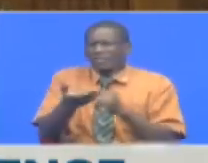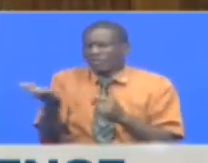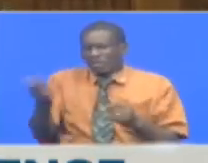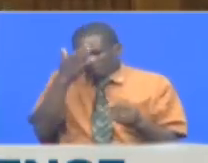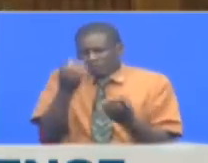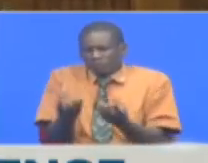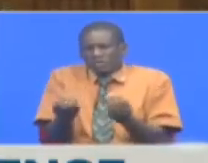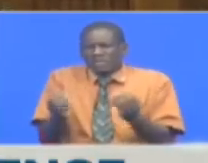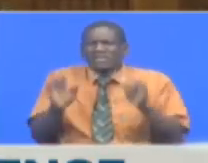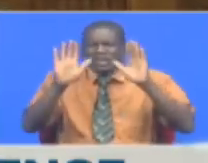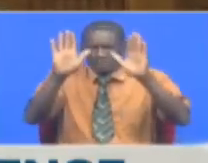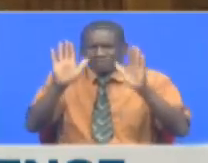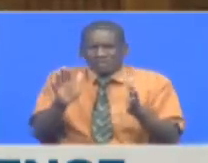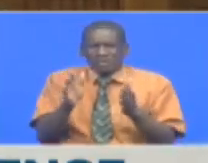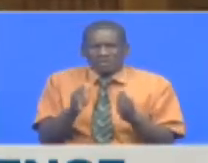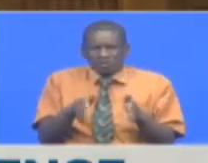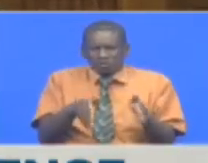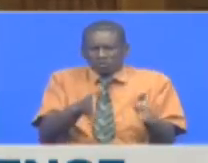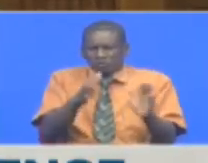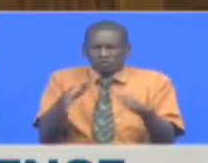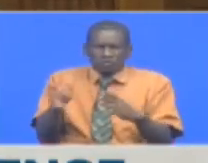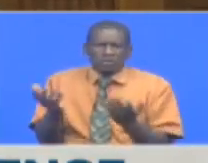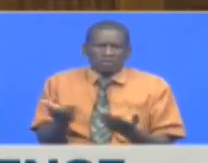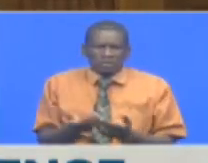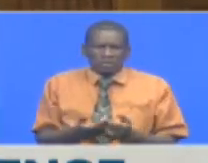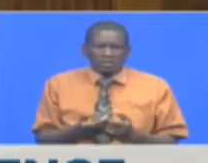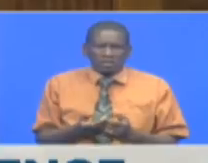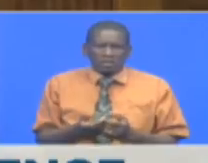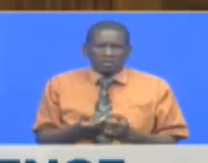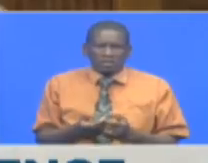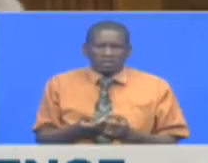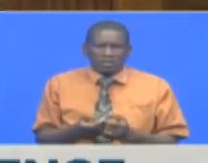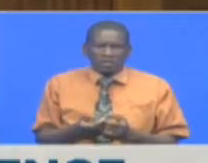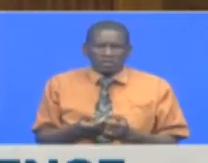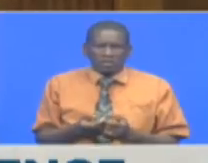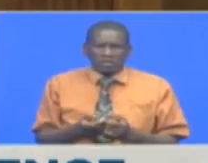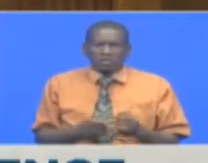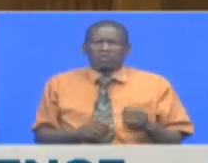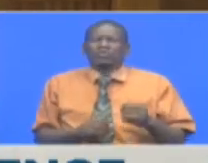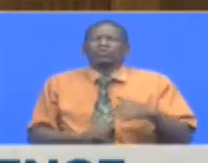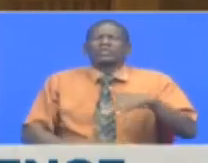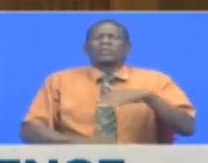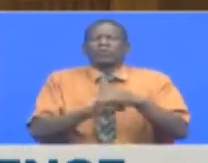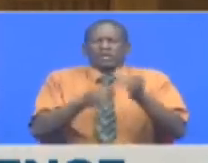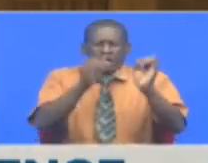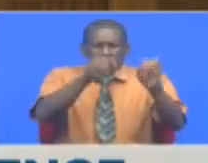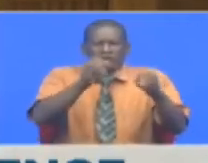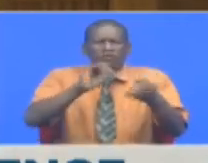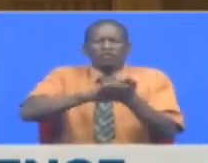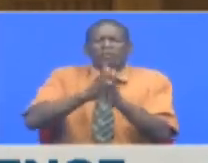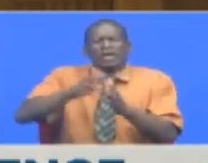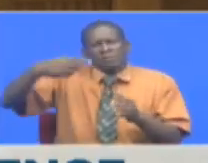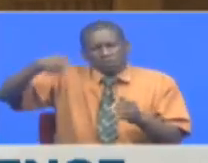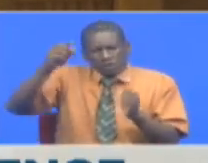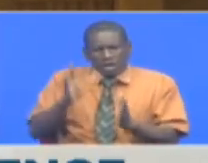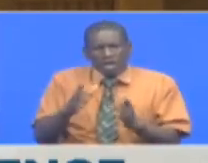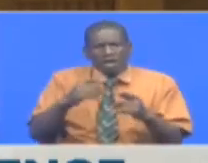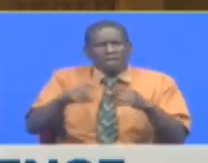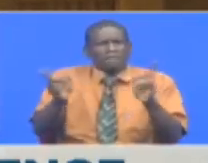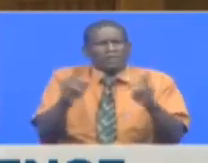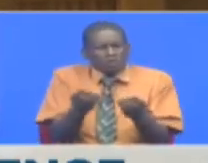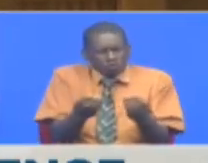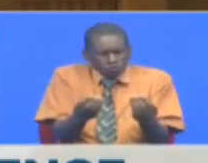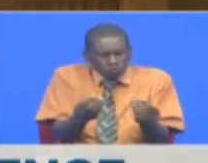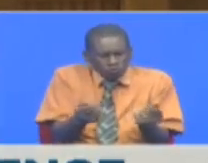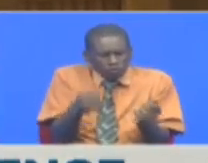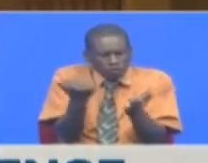campaign platform, right, to propel an individual to victory as opposed to dealing with the underlying